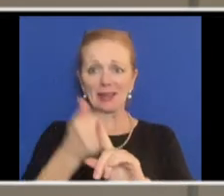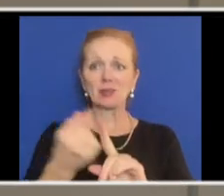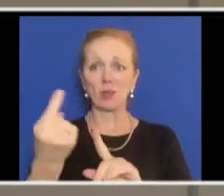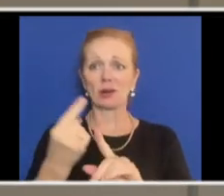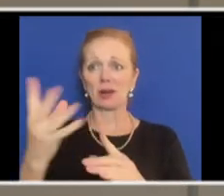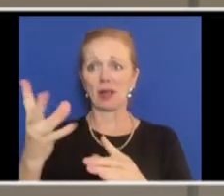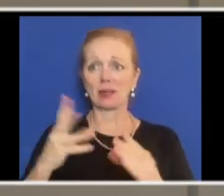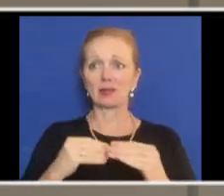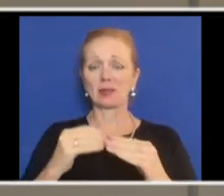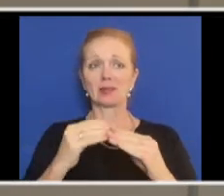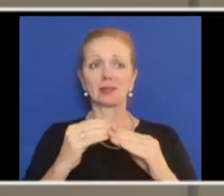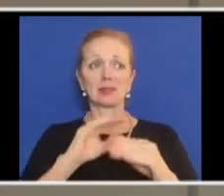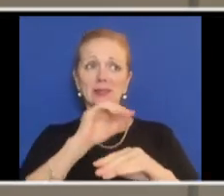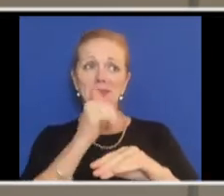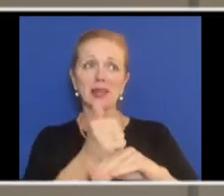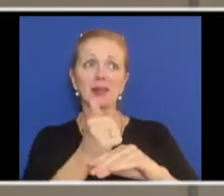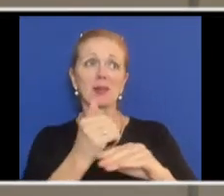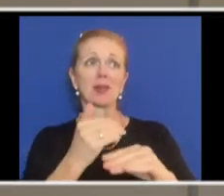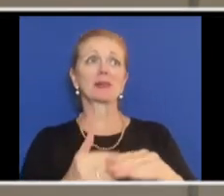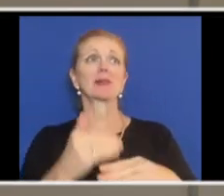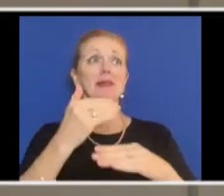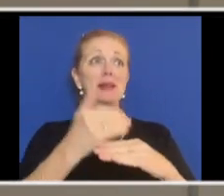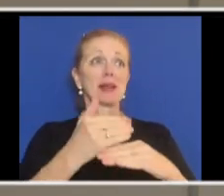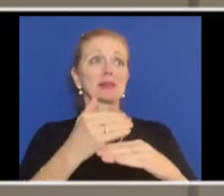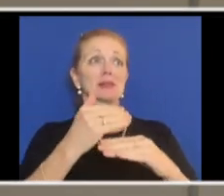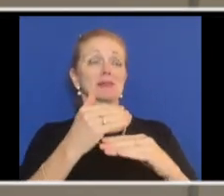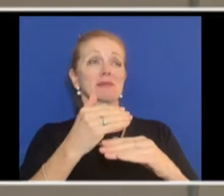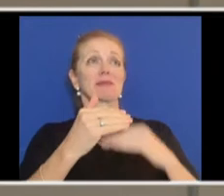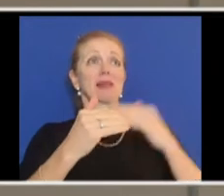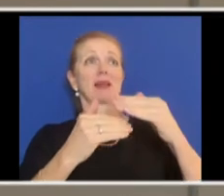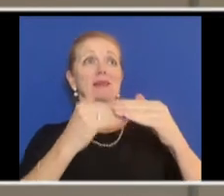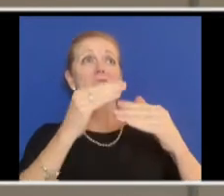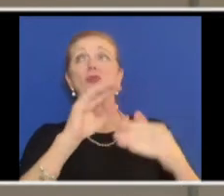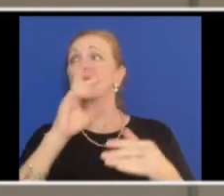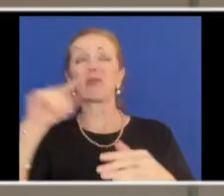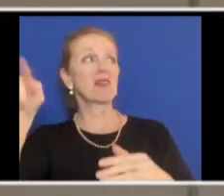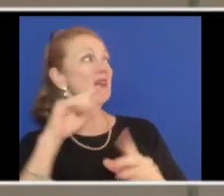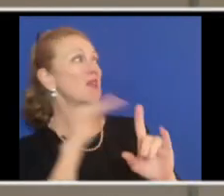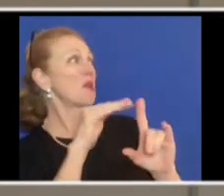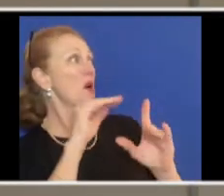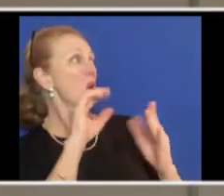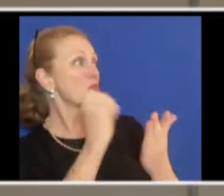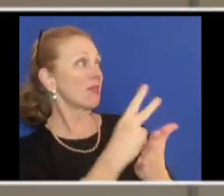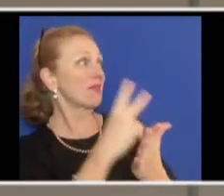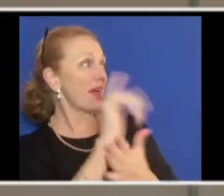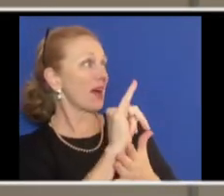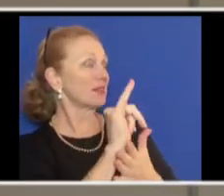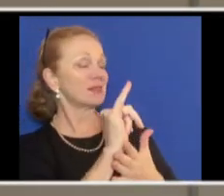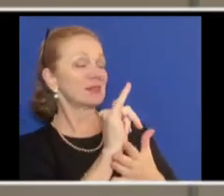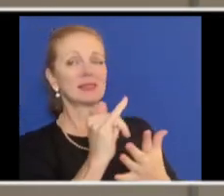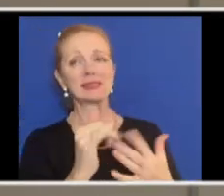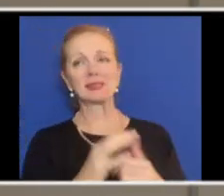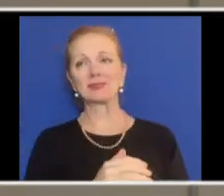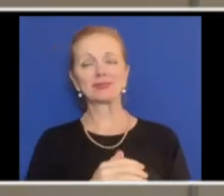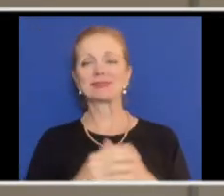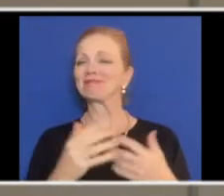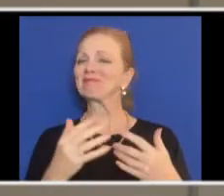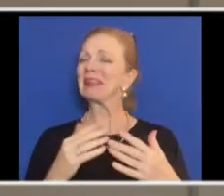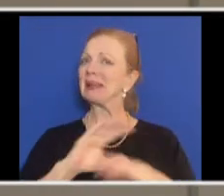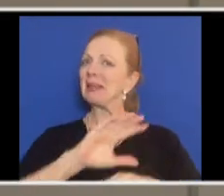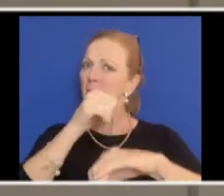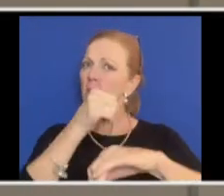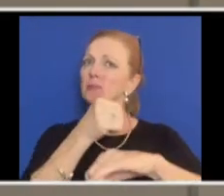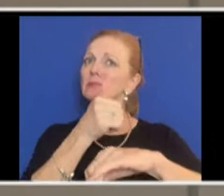for the next developer to say well you approve this so the president has been set